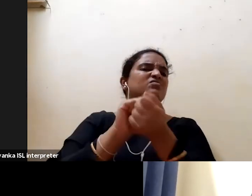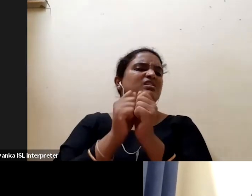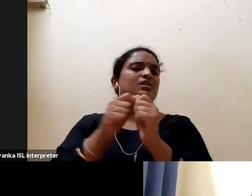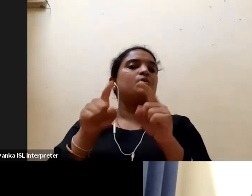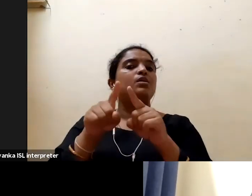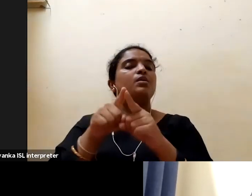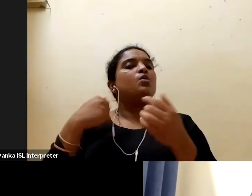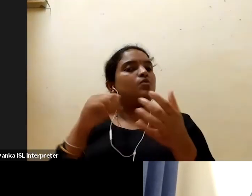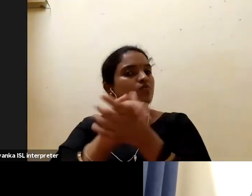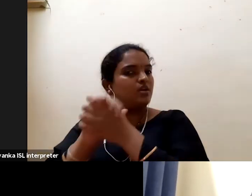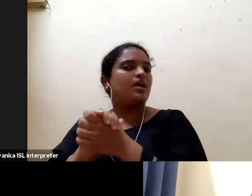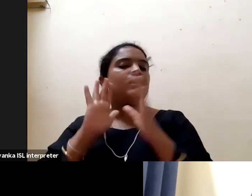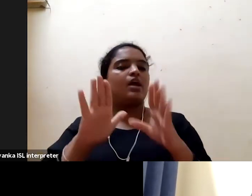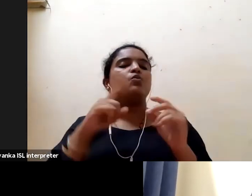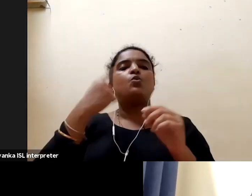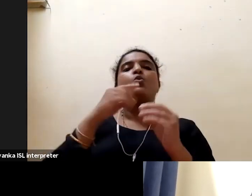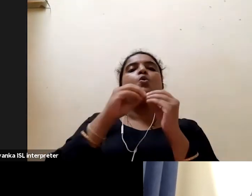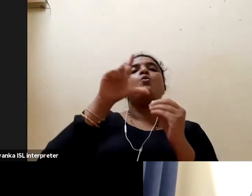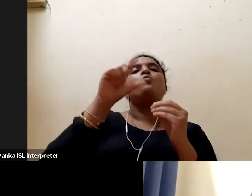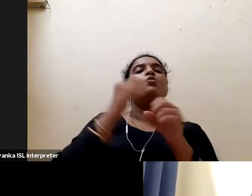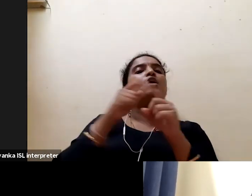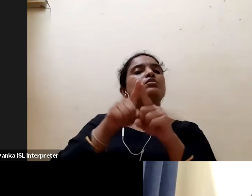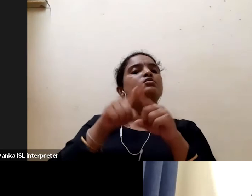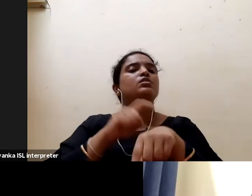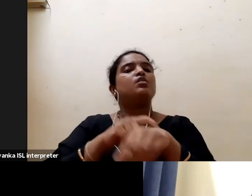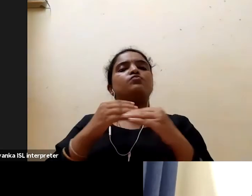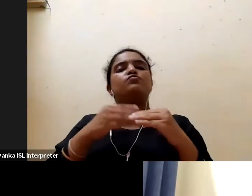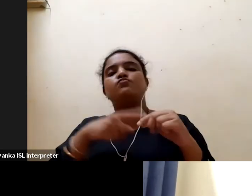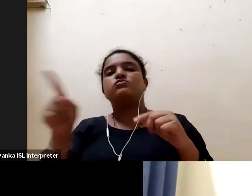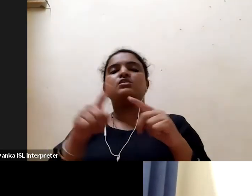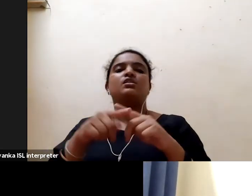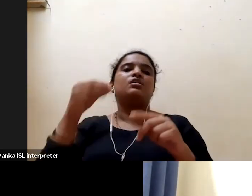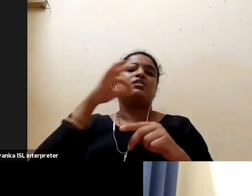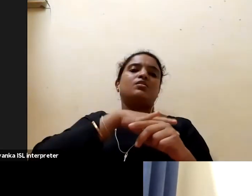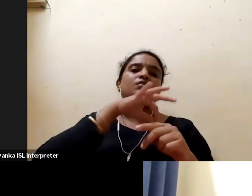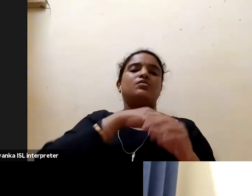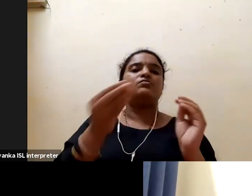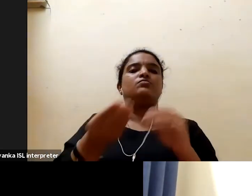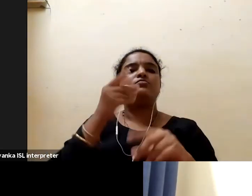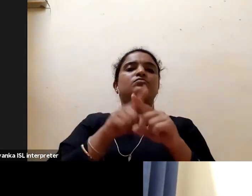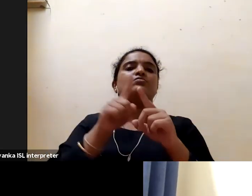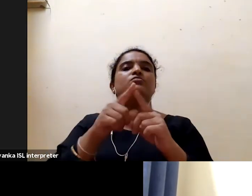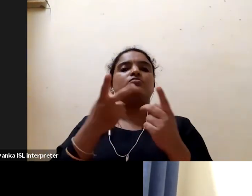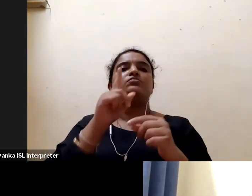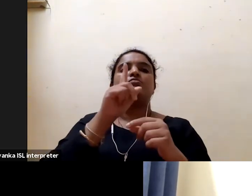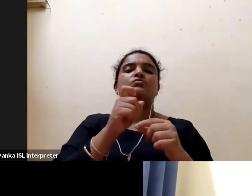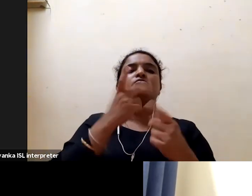blogger friends who are working full time on their blogs and earning like $1,000, $2,000 revenue per